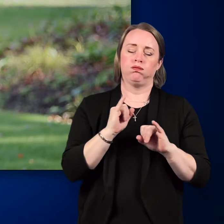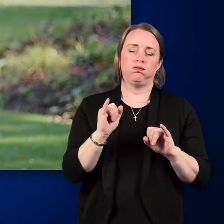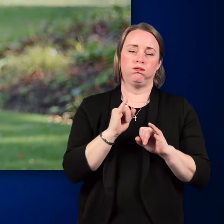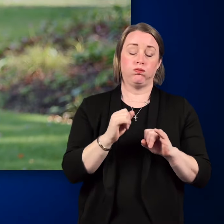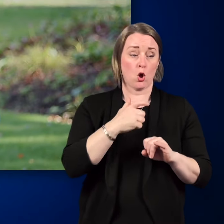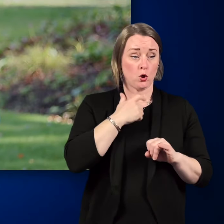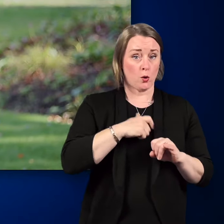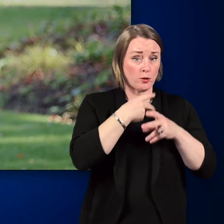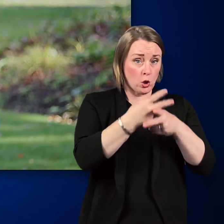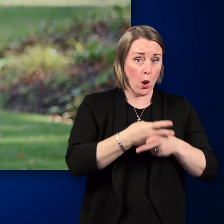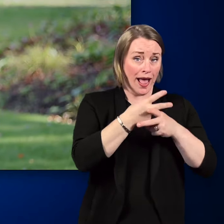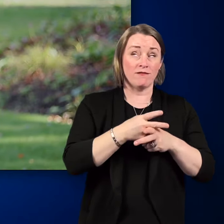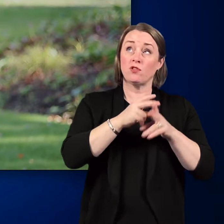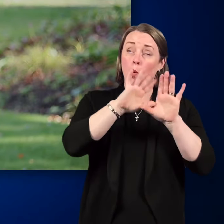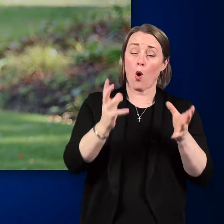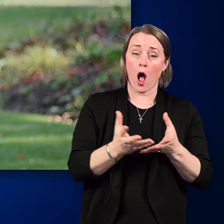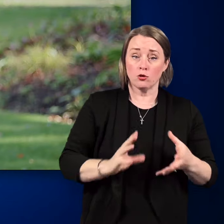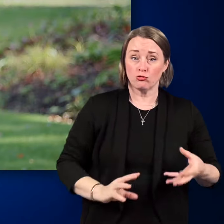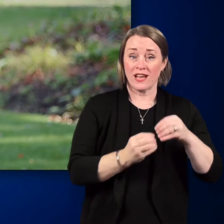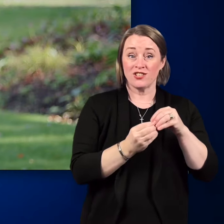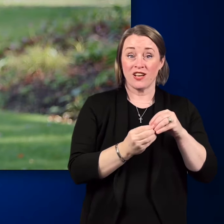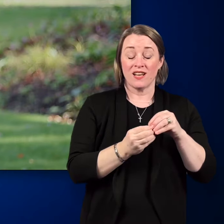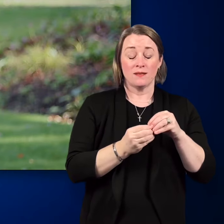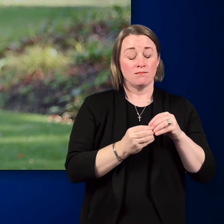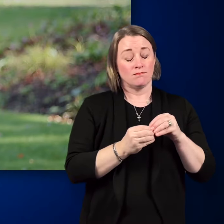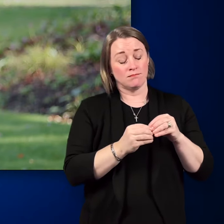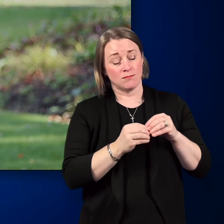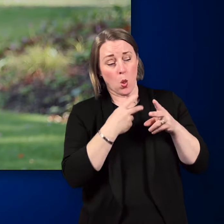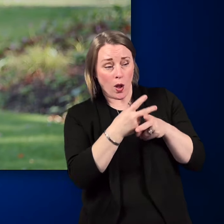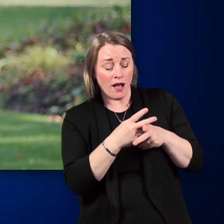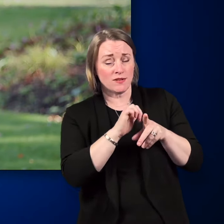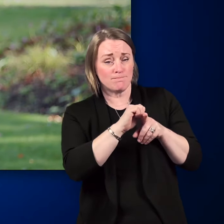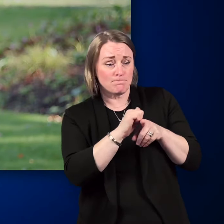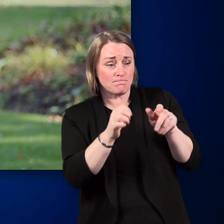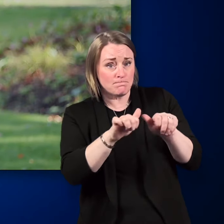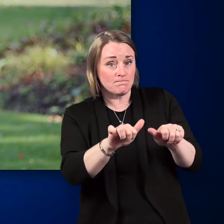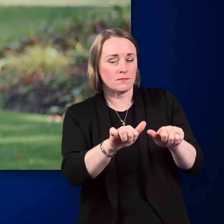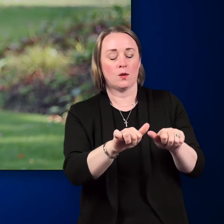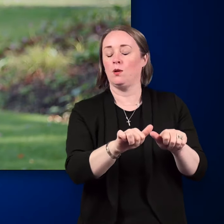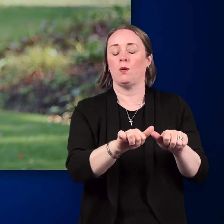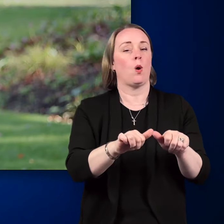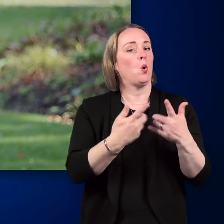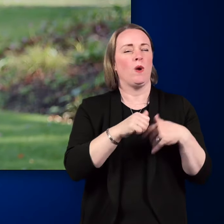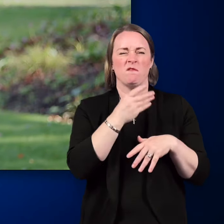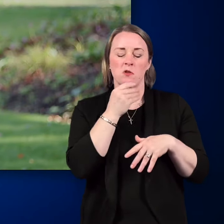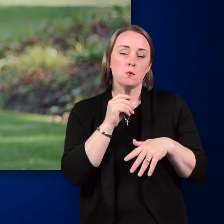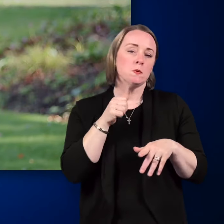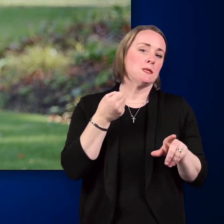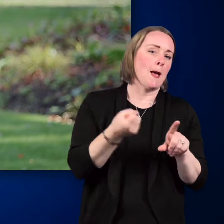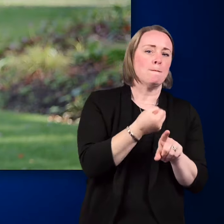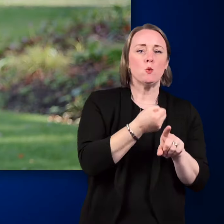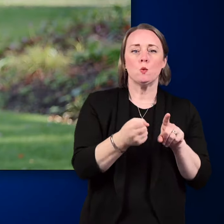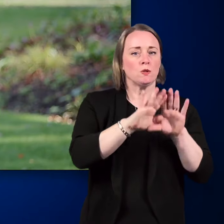we've abused the physical creation. And we're going to look at some really important questions around what can be done to redeem